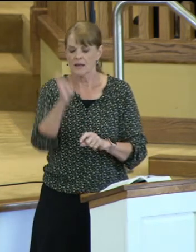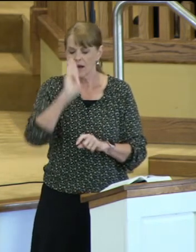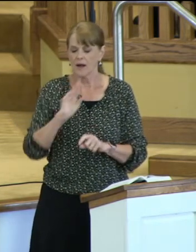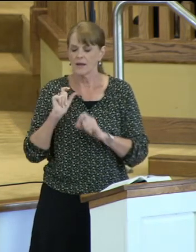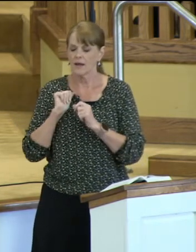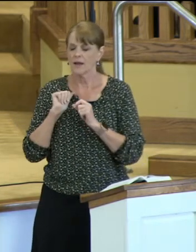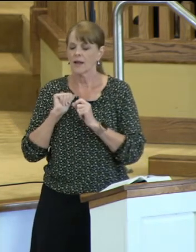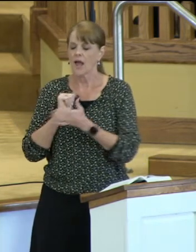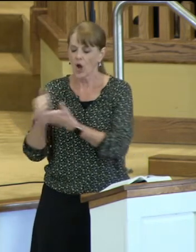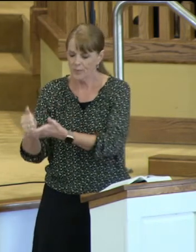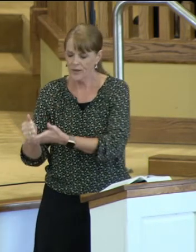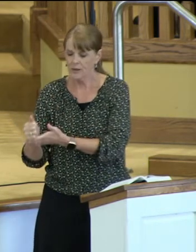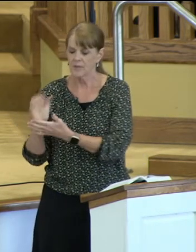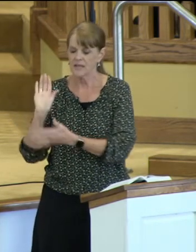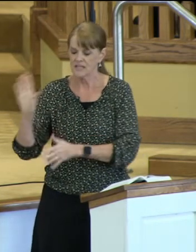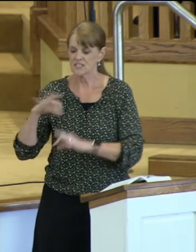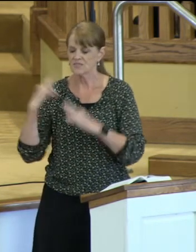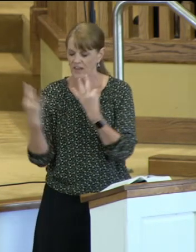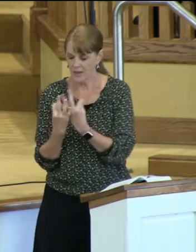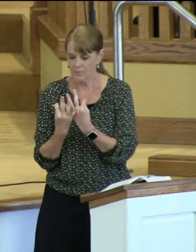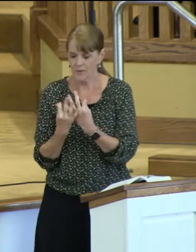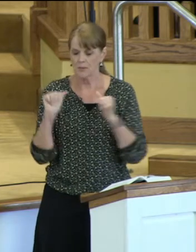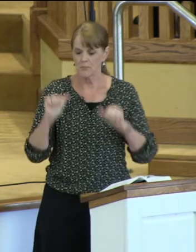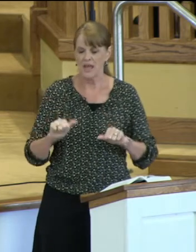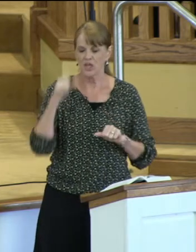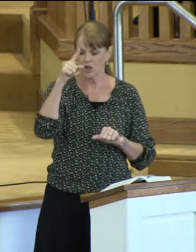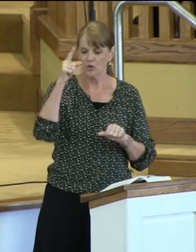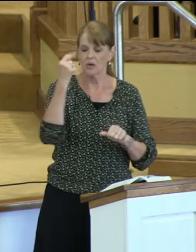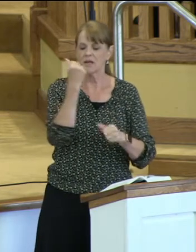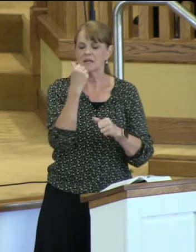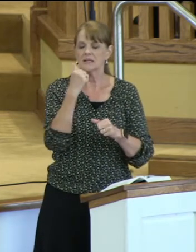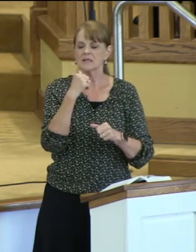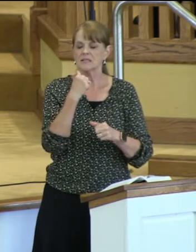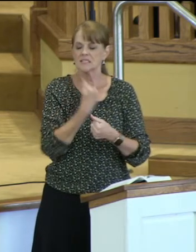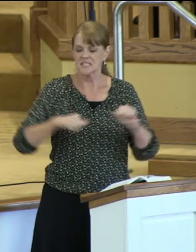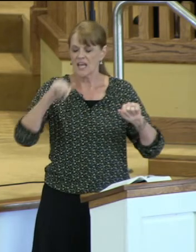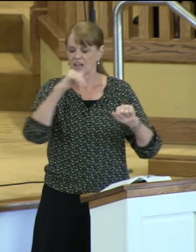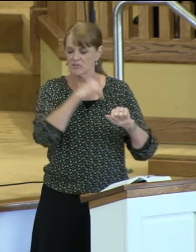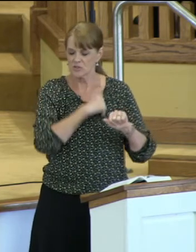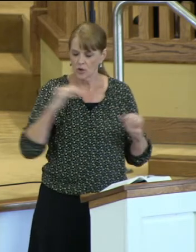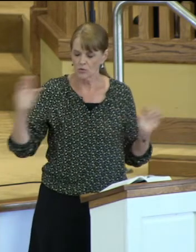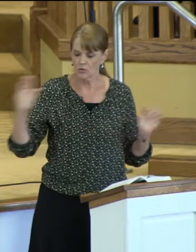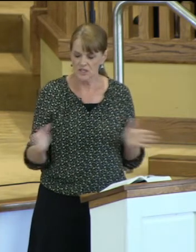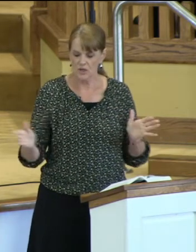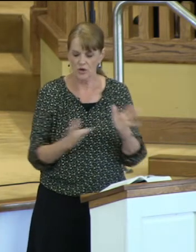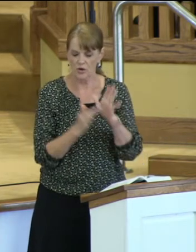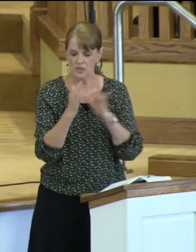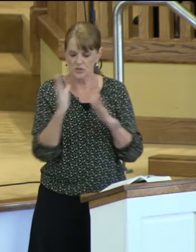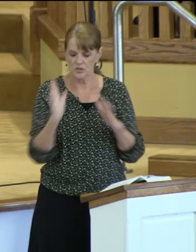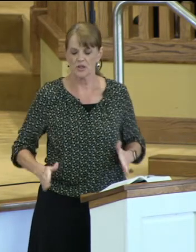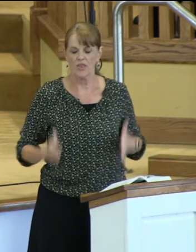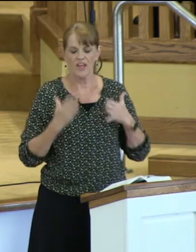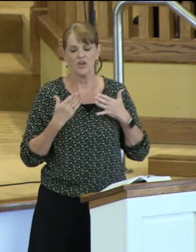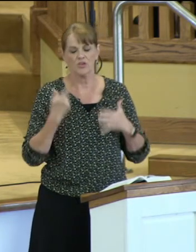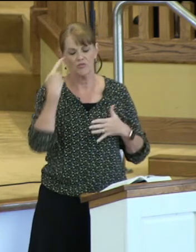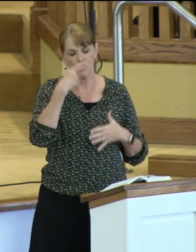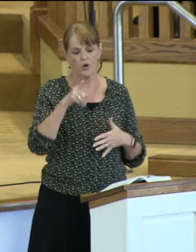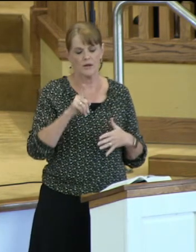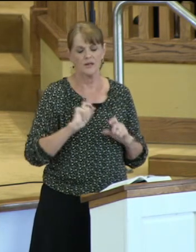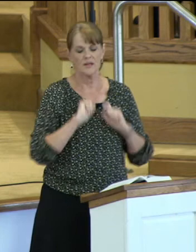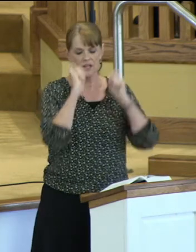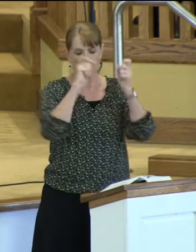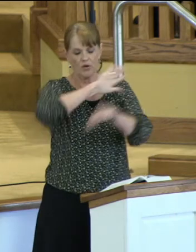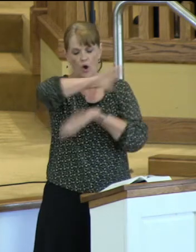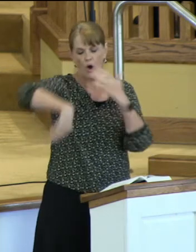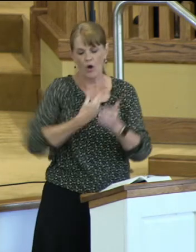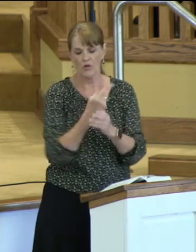family. May you save souls. May you encourage Christians. We thank you for it. We give you all the honor